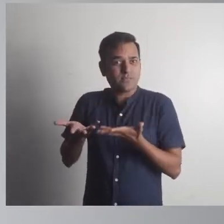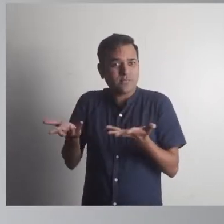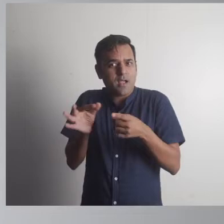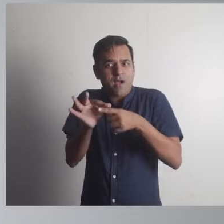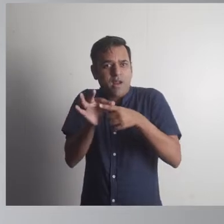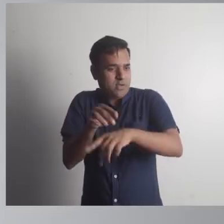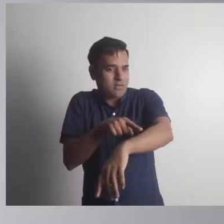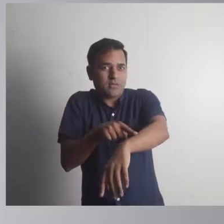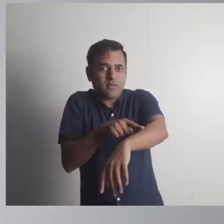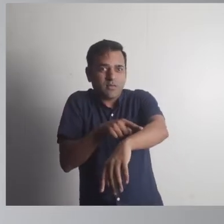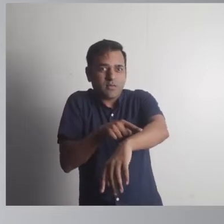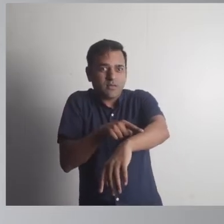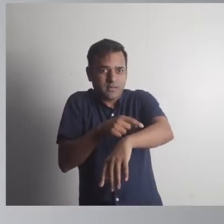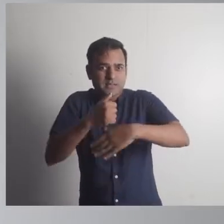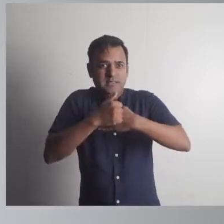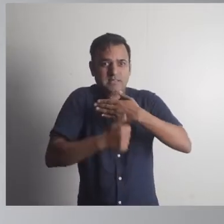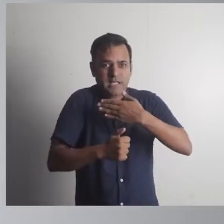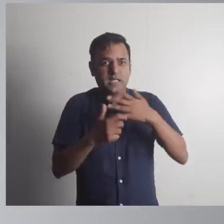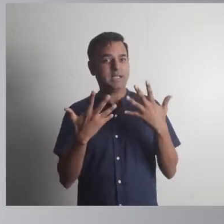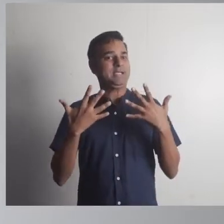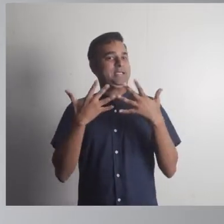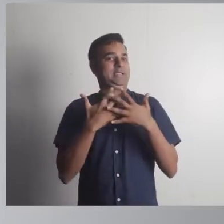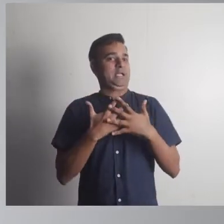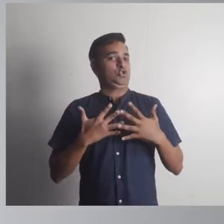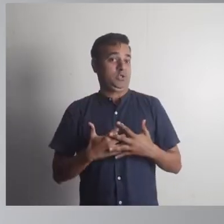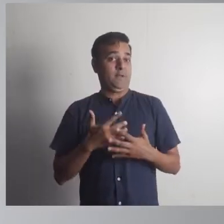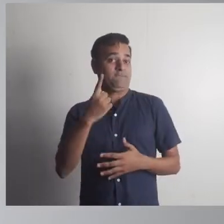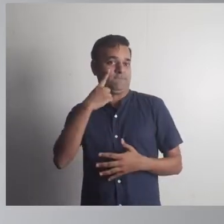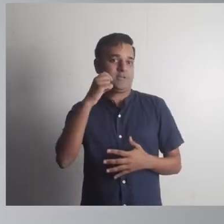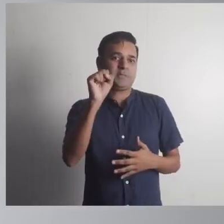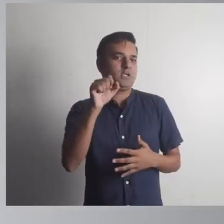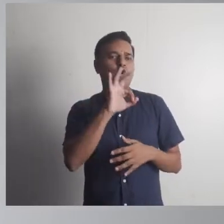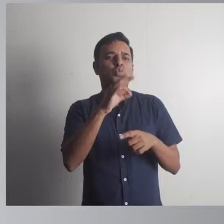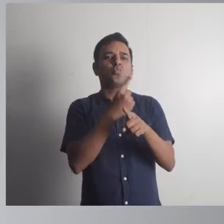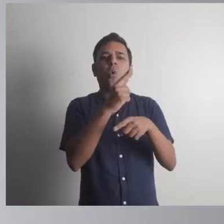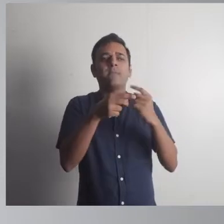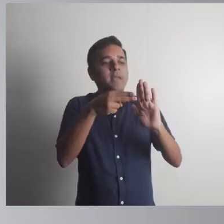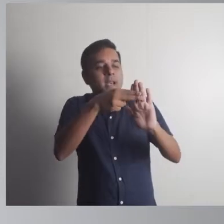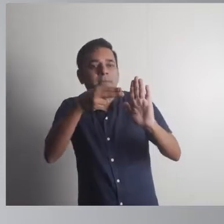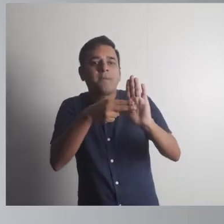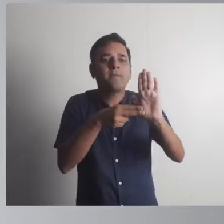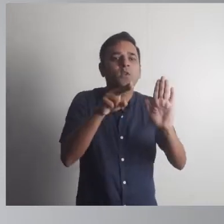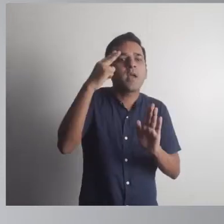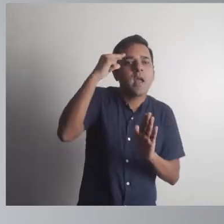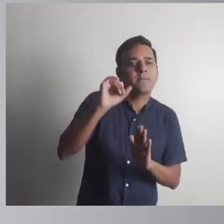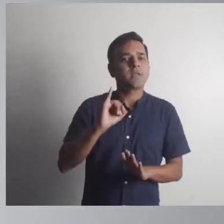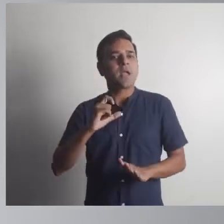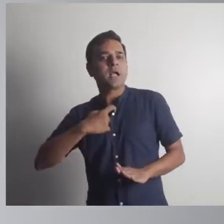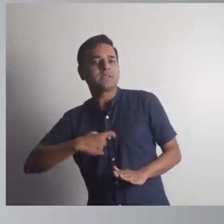us, we all have so many different identities, true? So I might be let's just take me. I might be